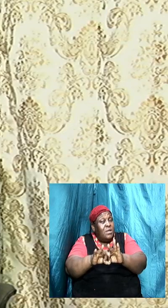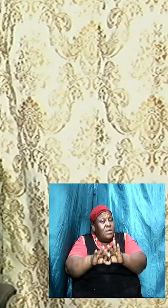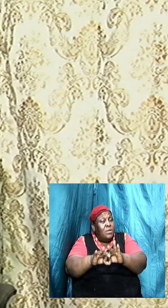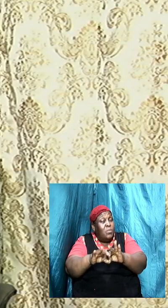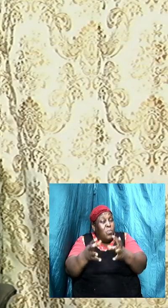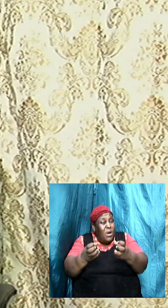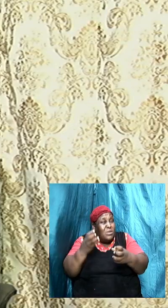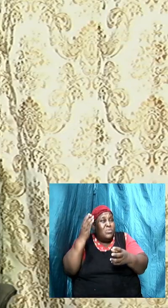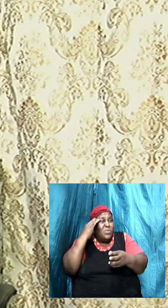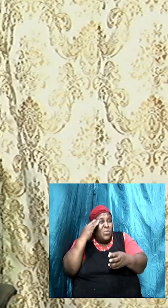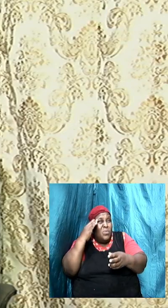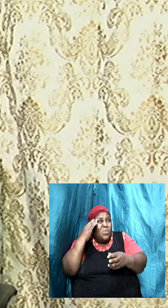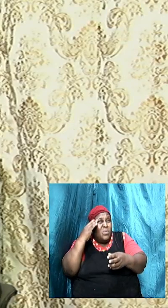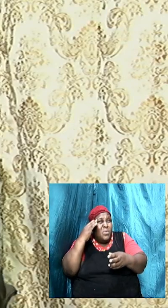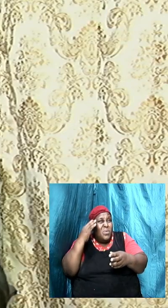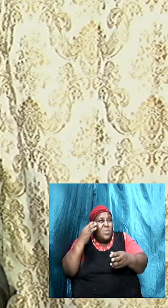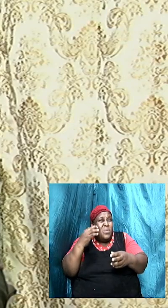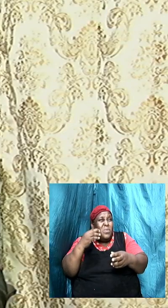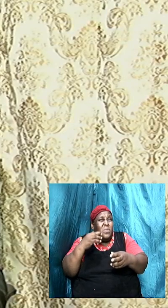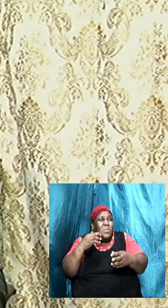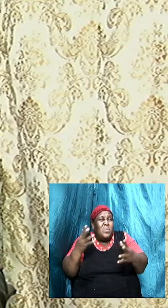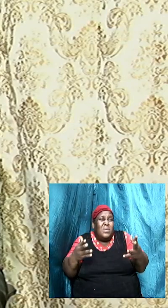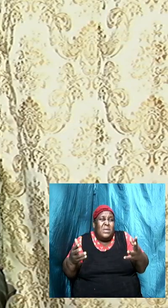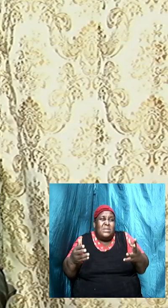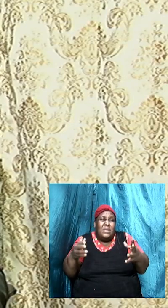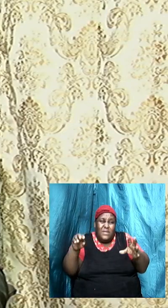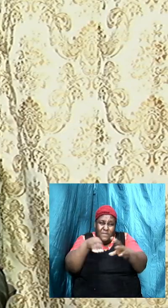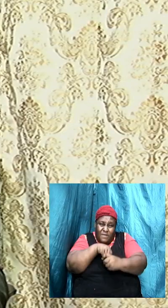was involved in is the truth.